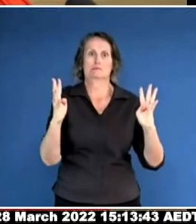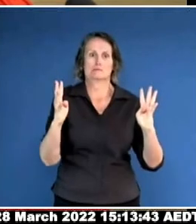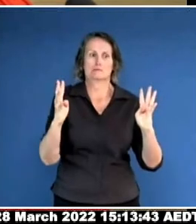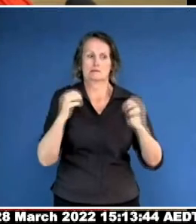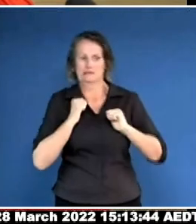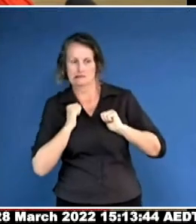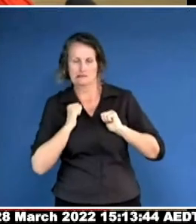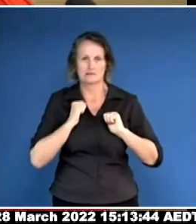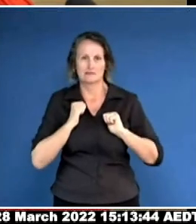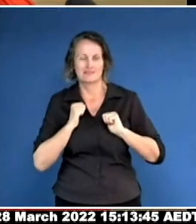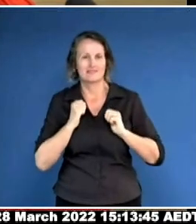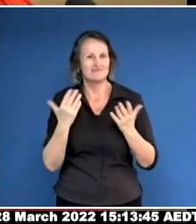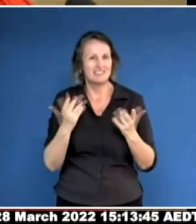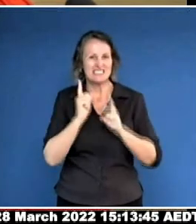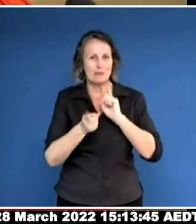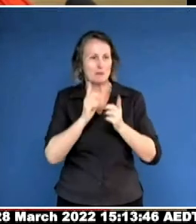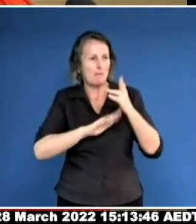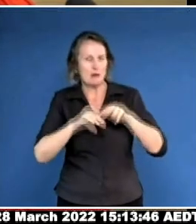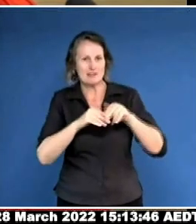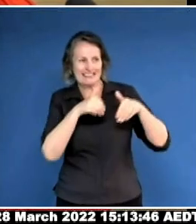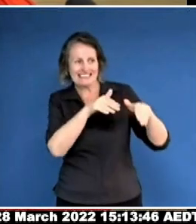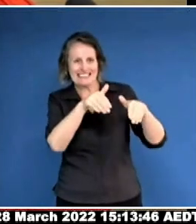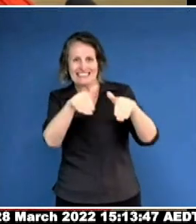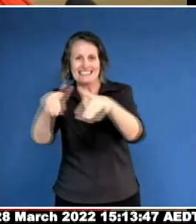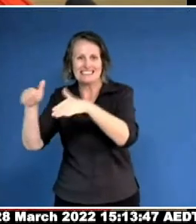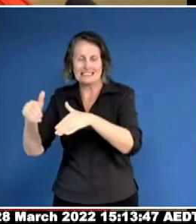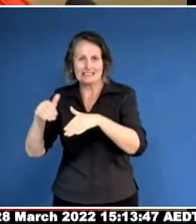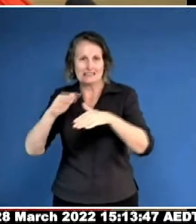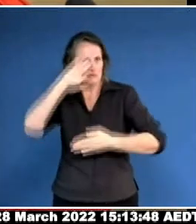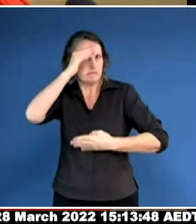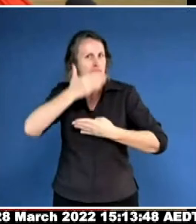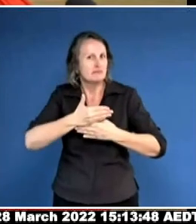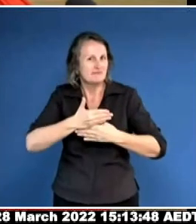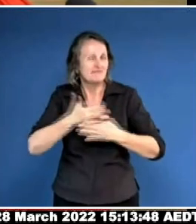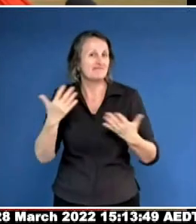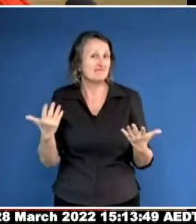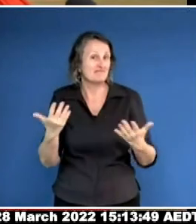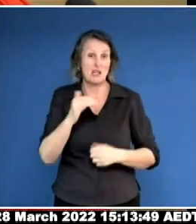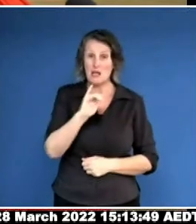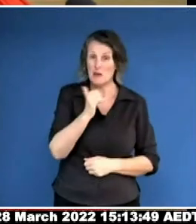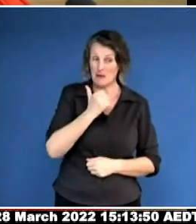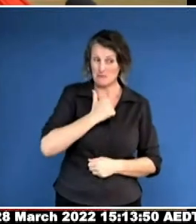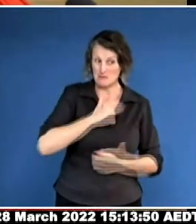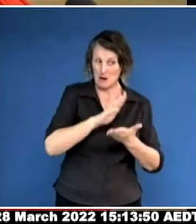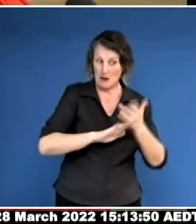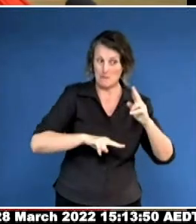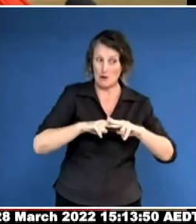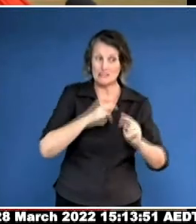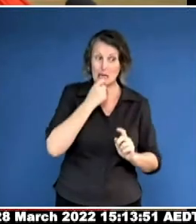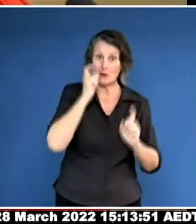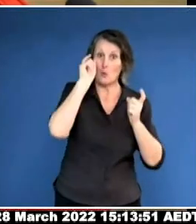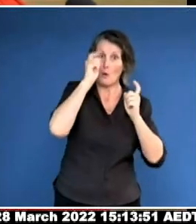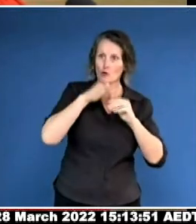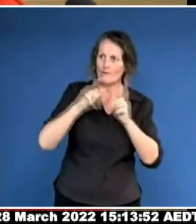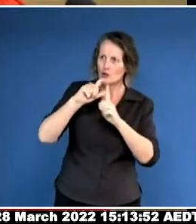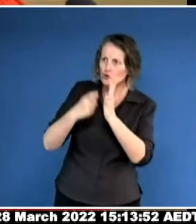with disabilities close themselves off. Perhaps the medical profession frightened my parents when I was diagnosed. Perhaps